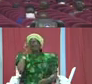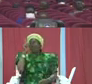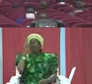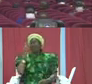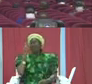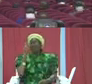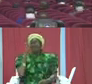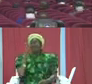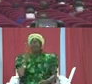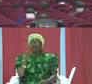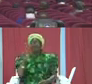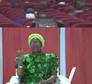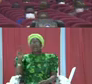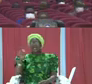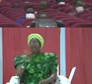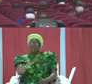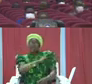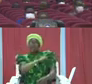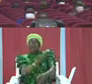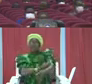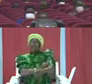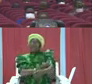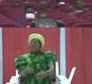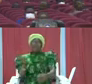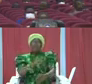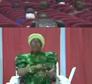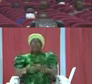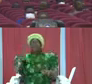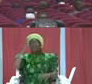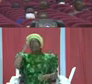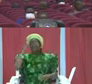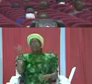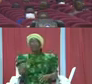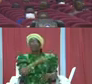an energy that you never knew you had